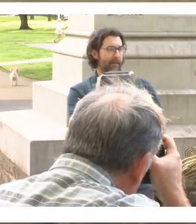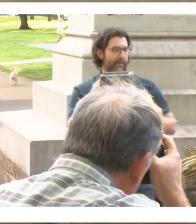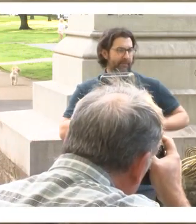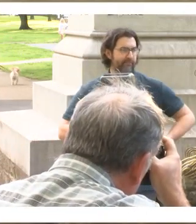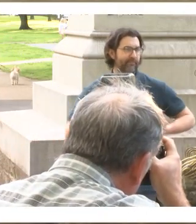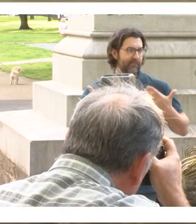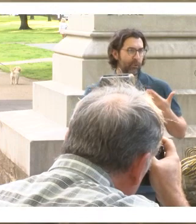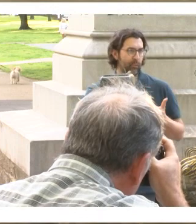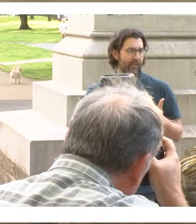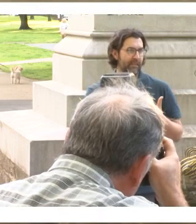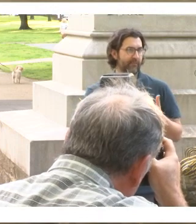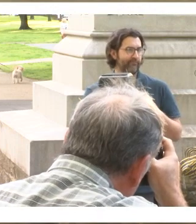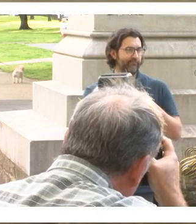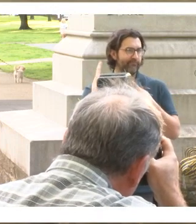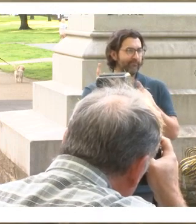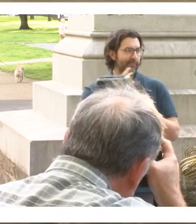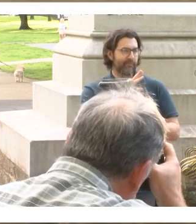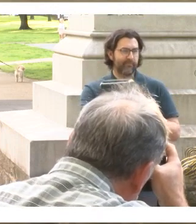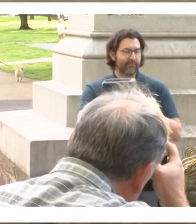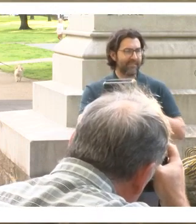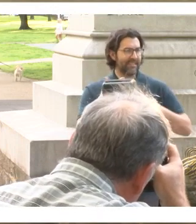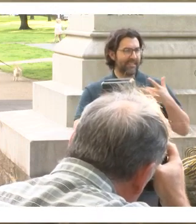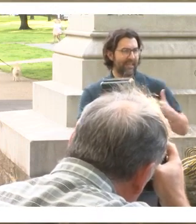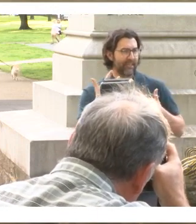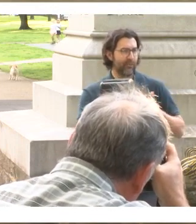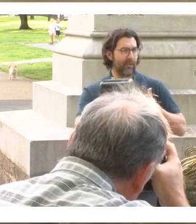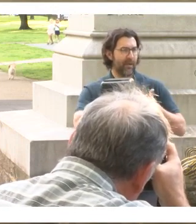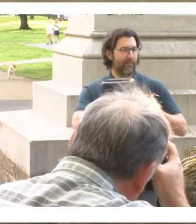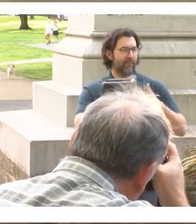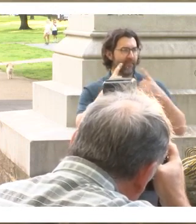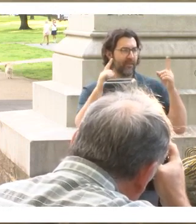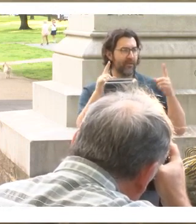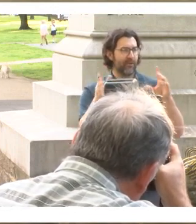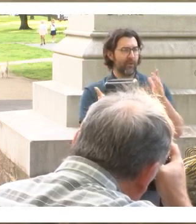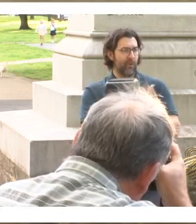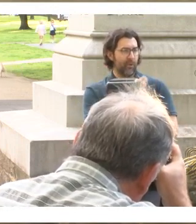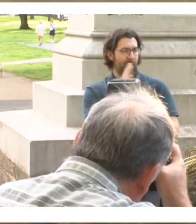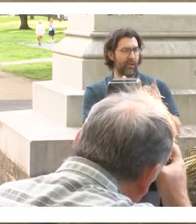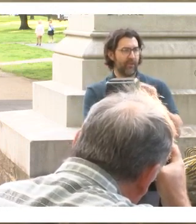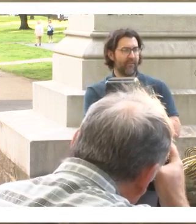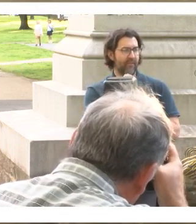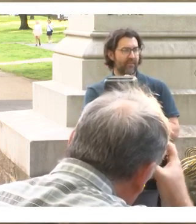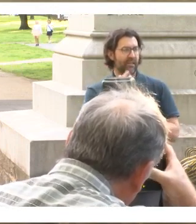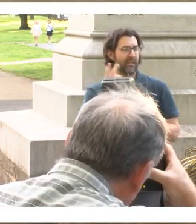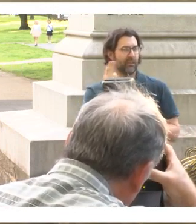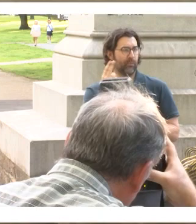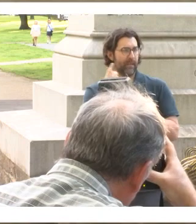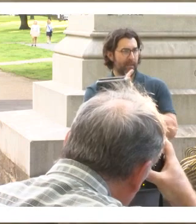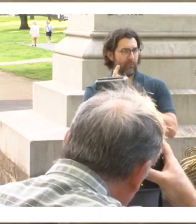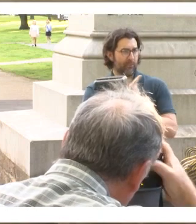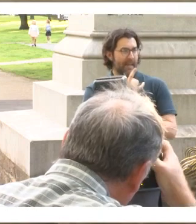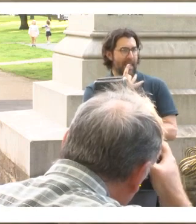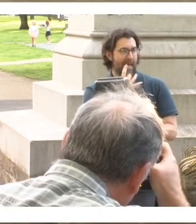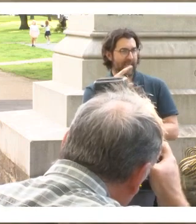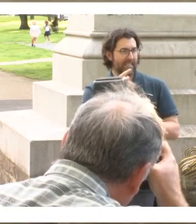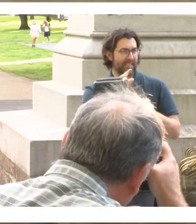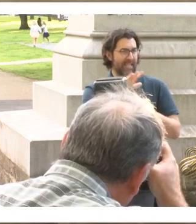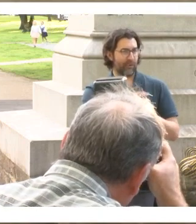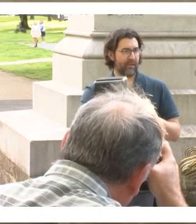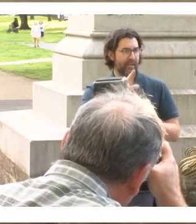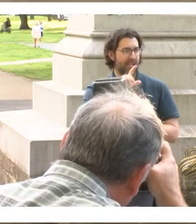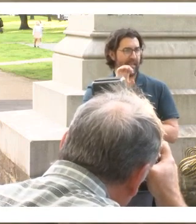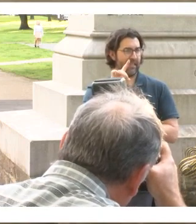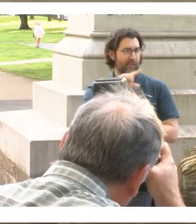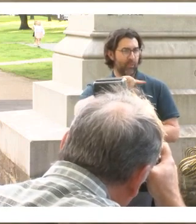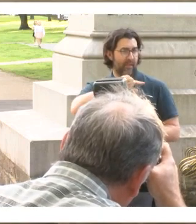we really have been very excited to be able to bring 15 historically appropriate lights to this area that are LED